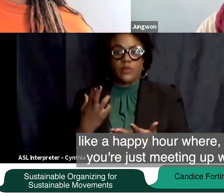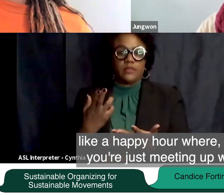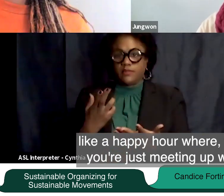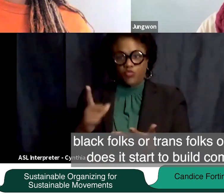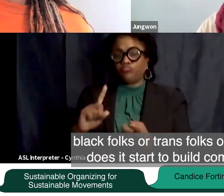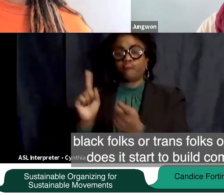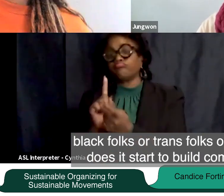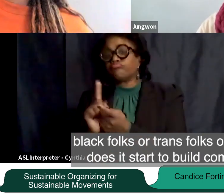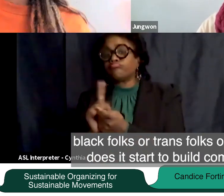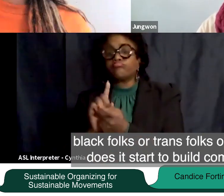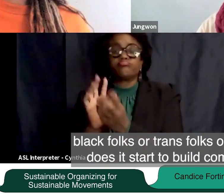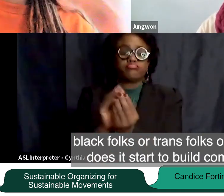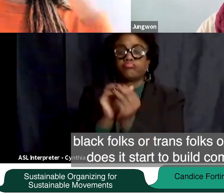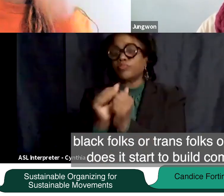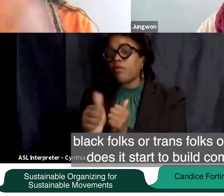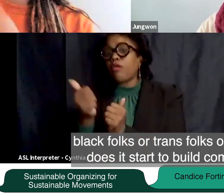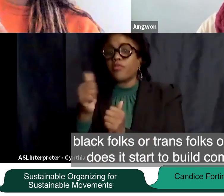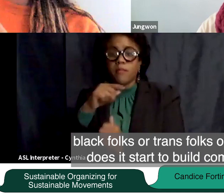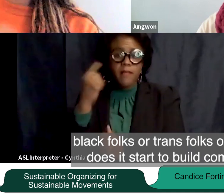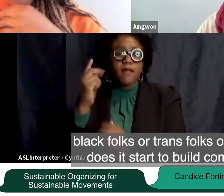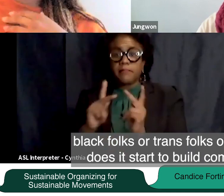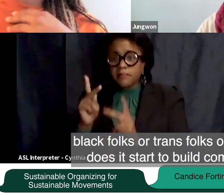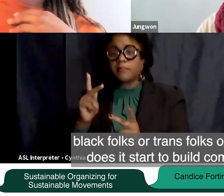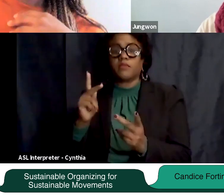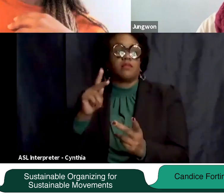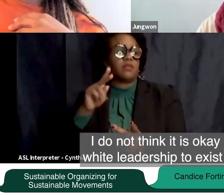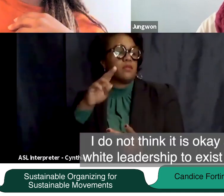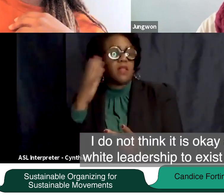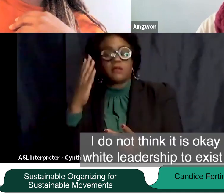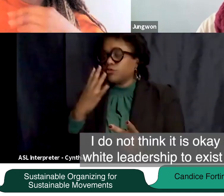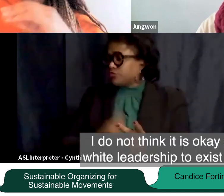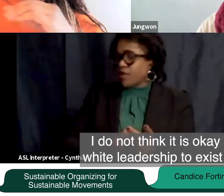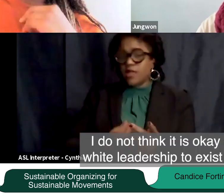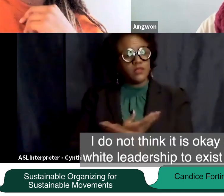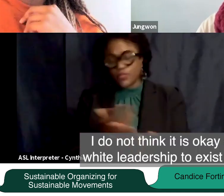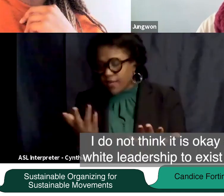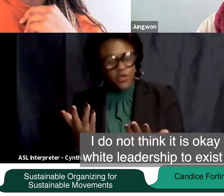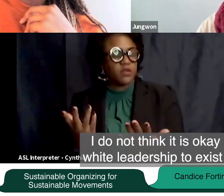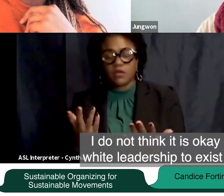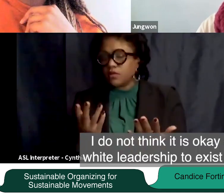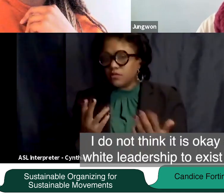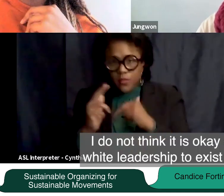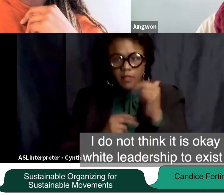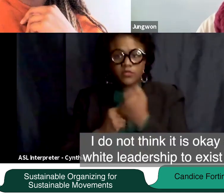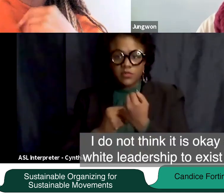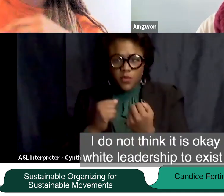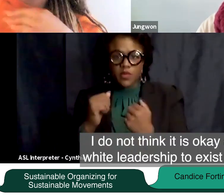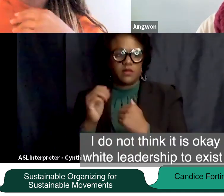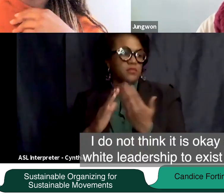meeting up with other Black folks or trans folks or whatever, just to start to build community. I do not think it